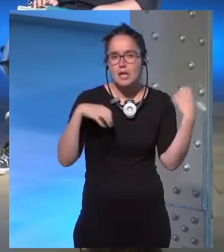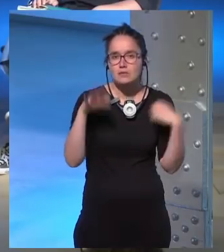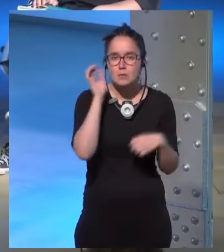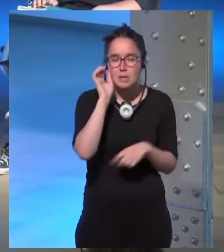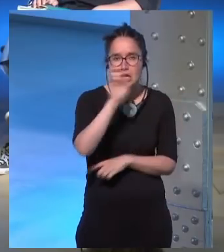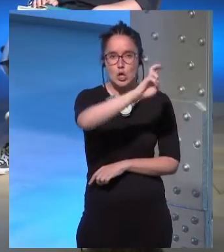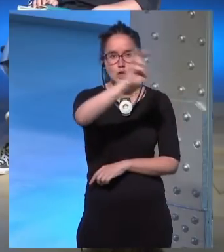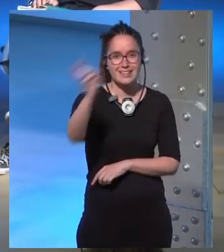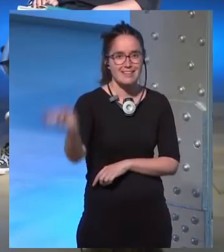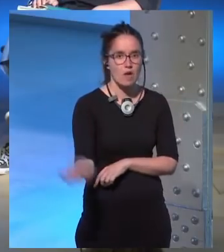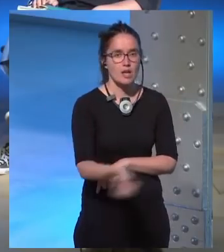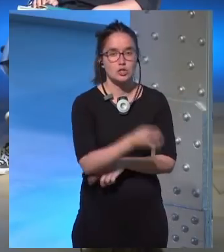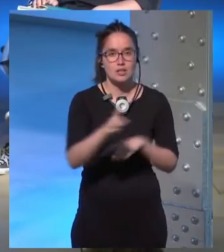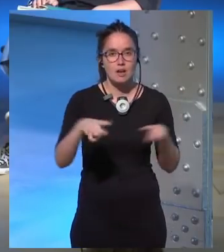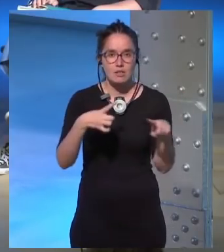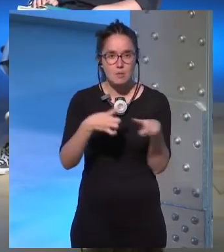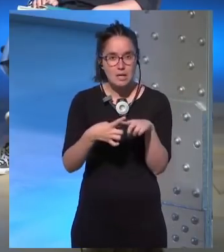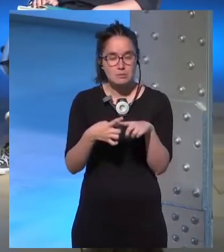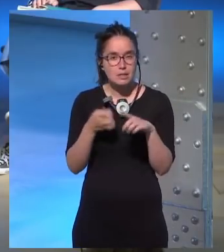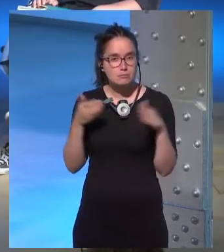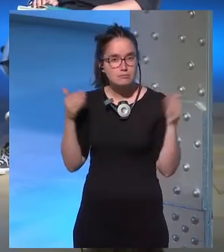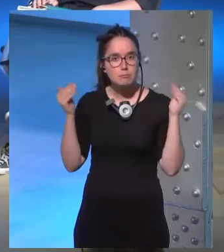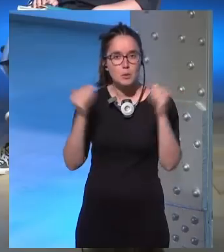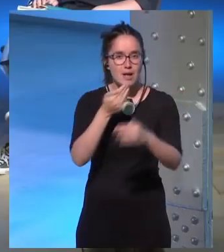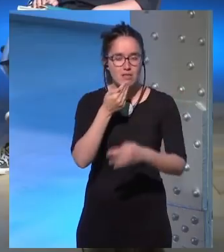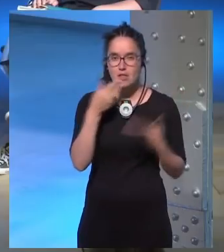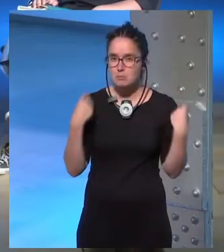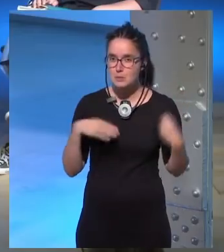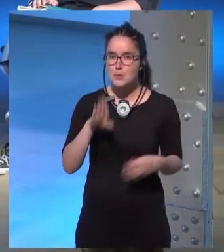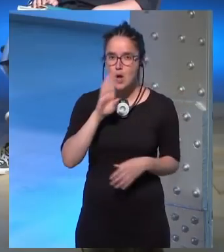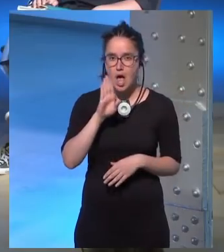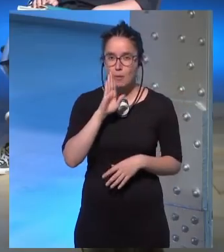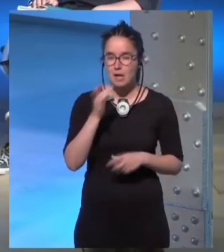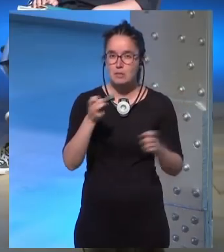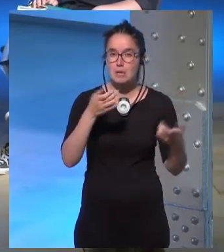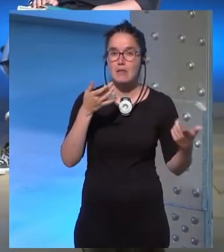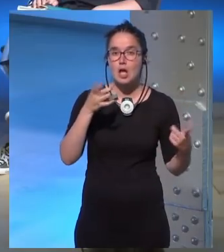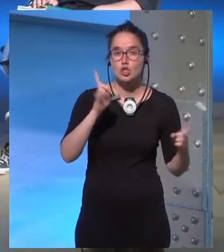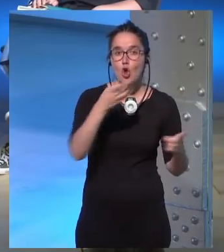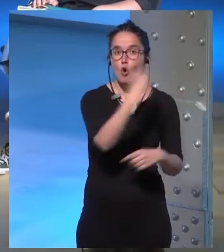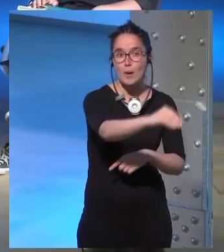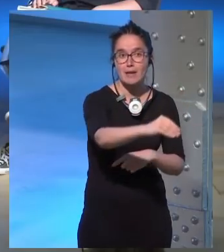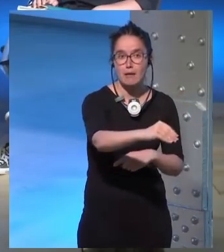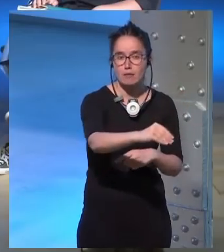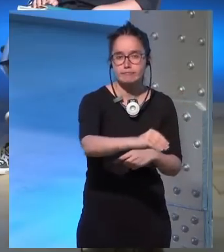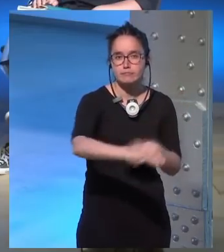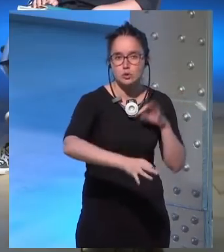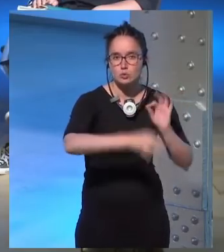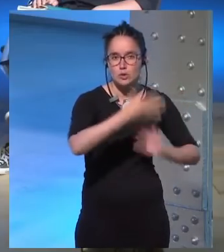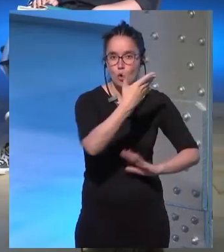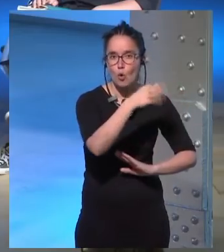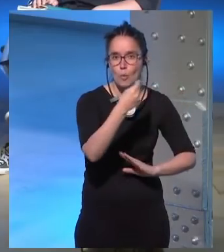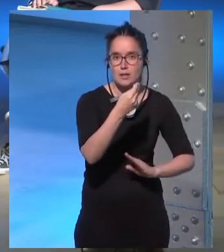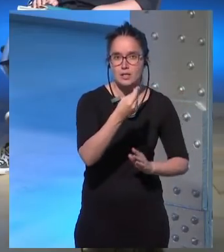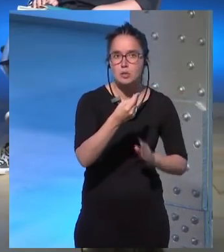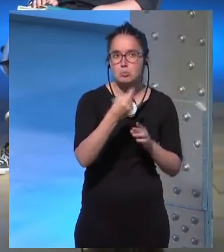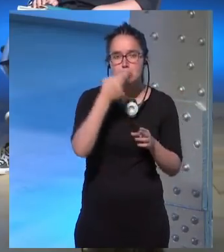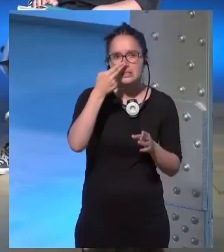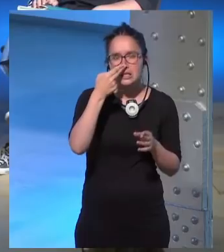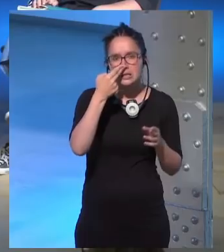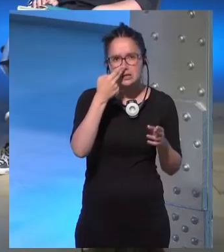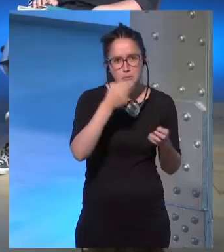include more feminine characters and diverse characters, and are more and more oriented towards those ages, because before